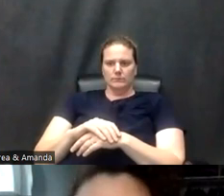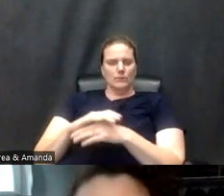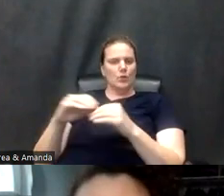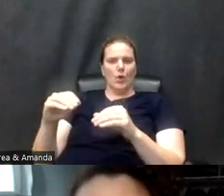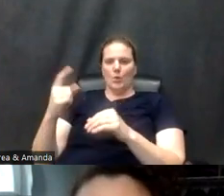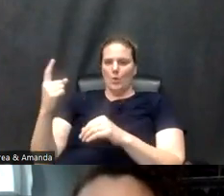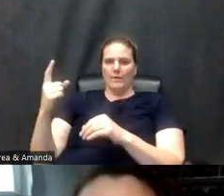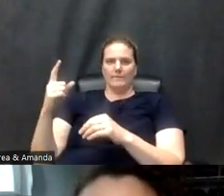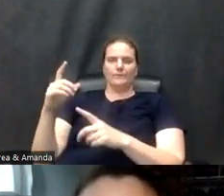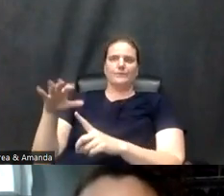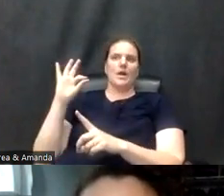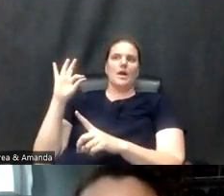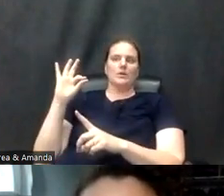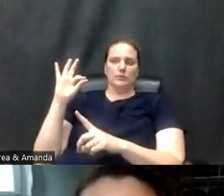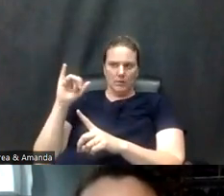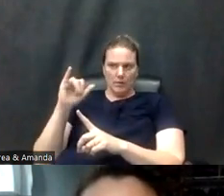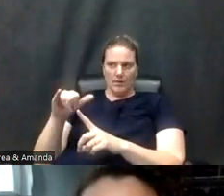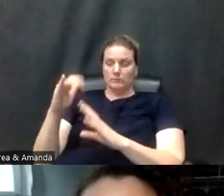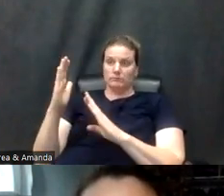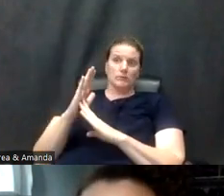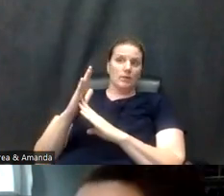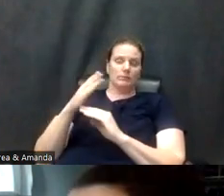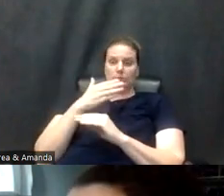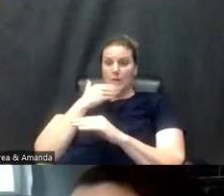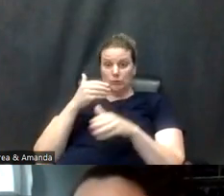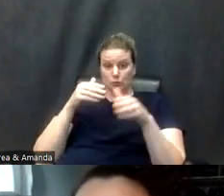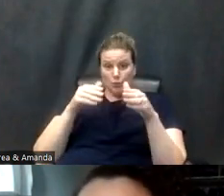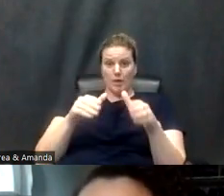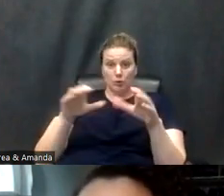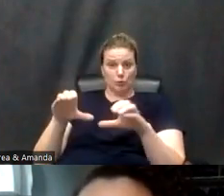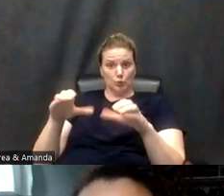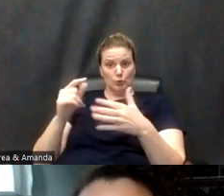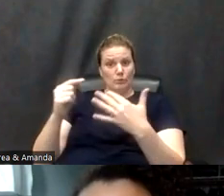has found the absolutely best way to do things.